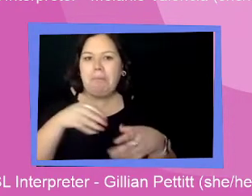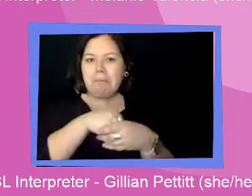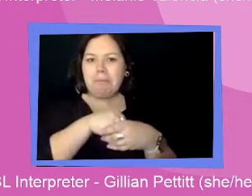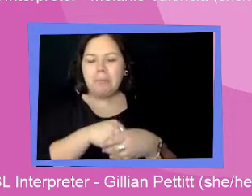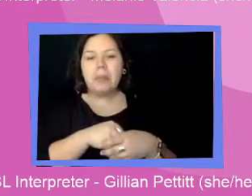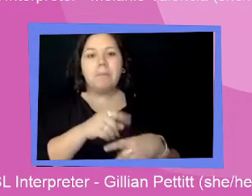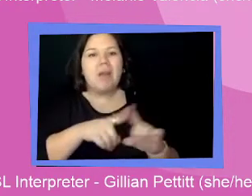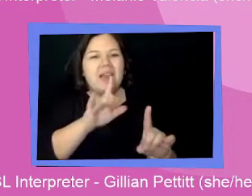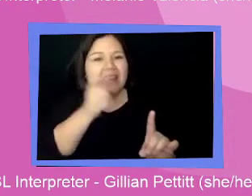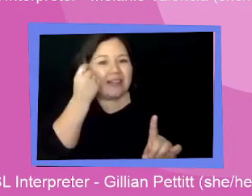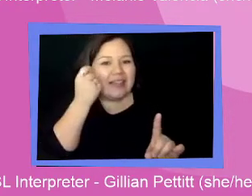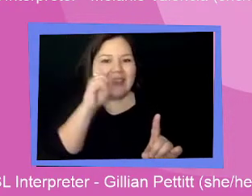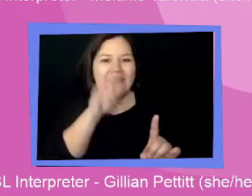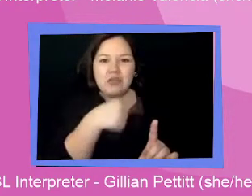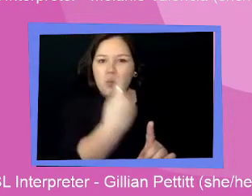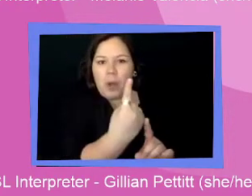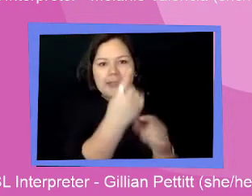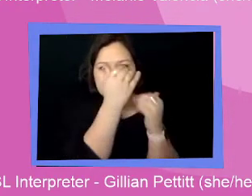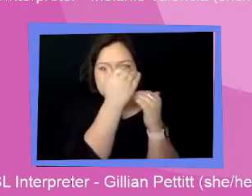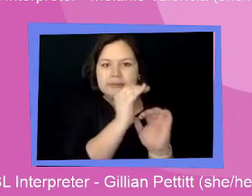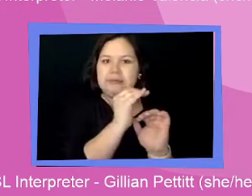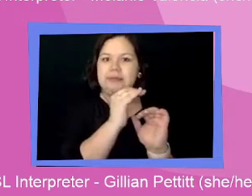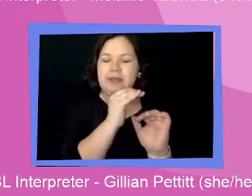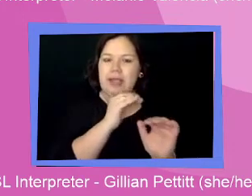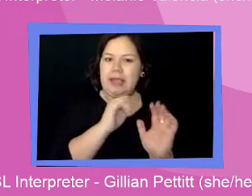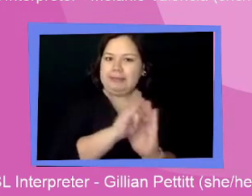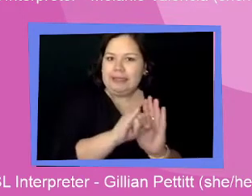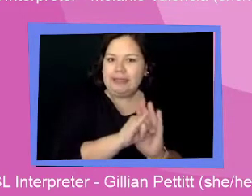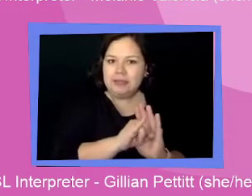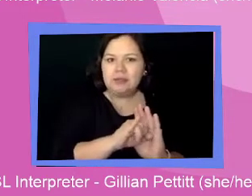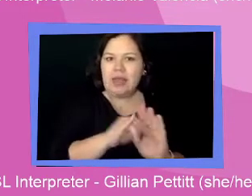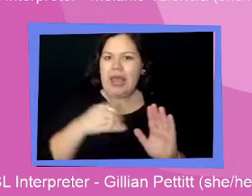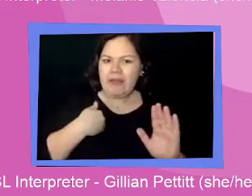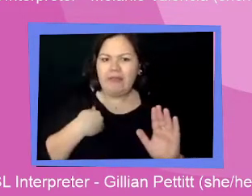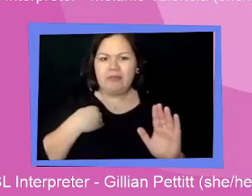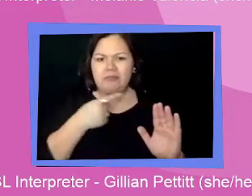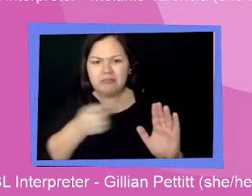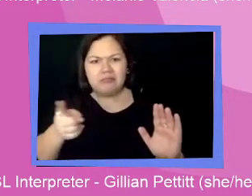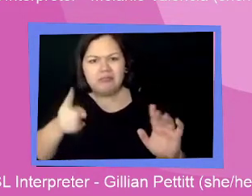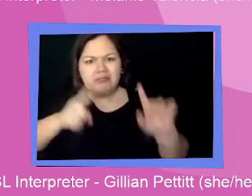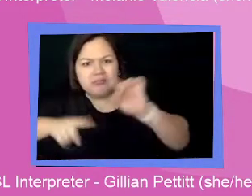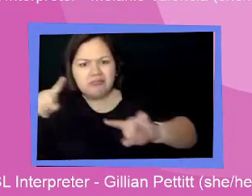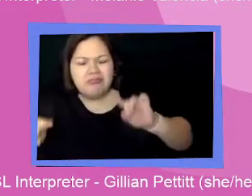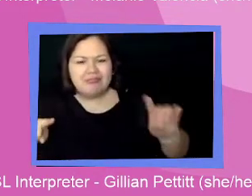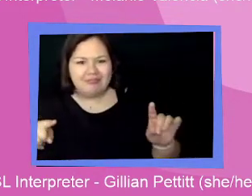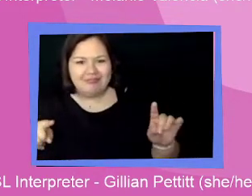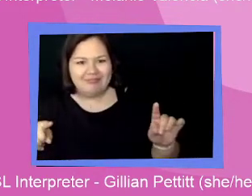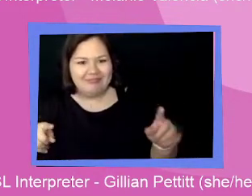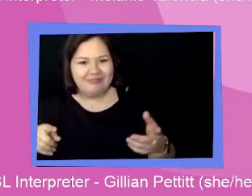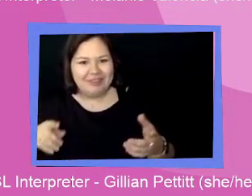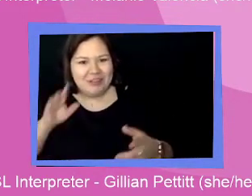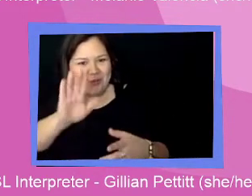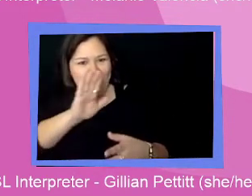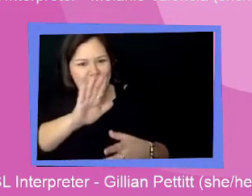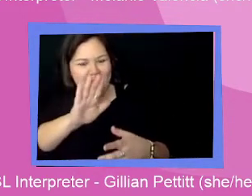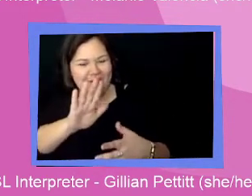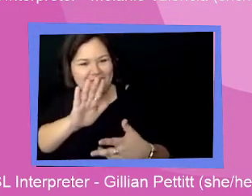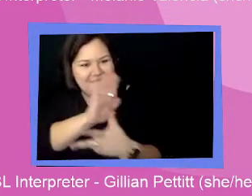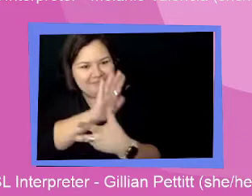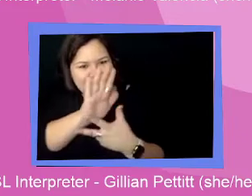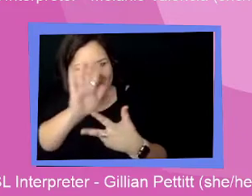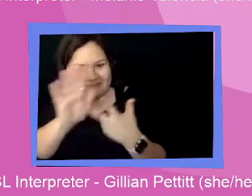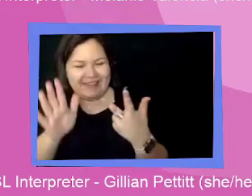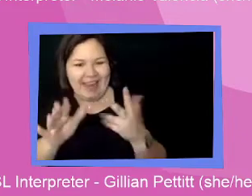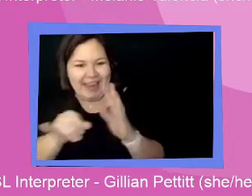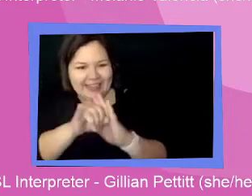of our identities. And I know that each of you bring your whole self when you write a book. So I'd love to